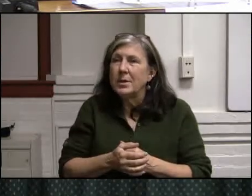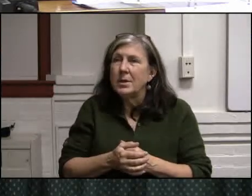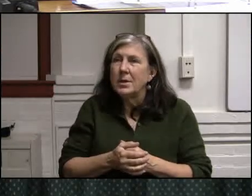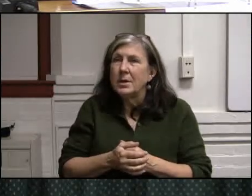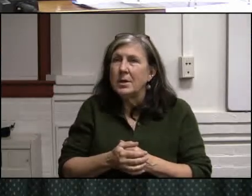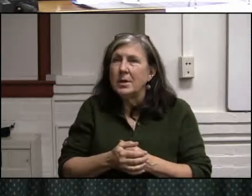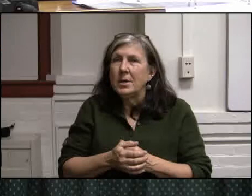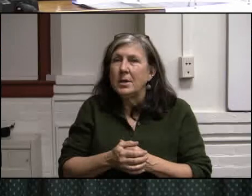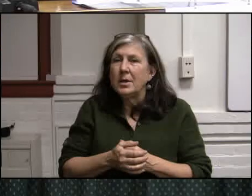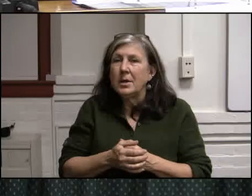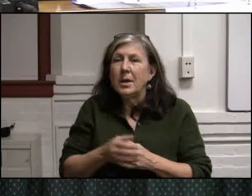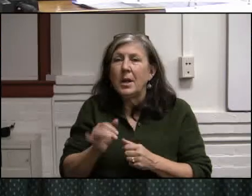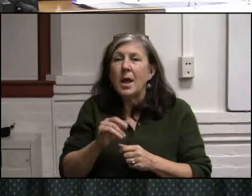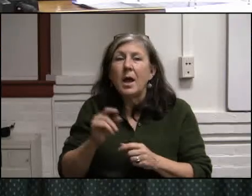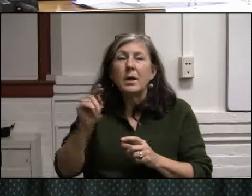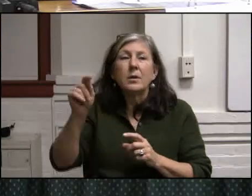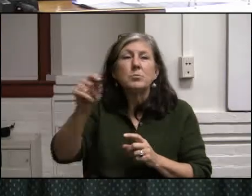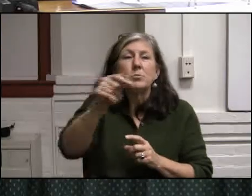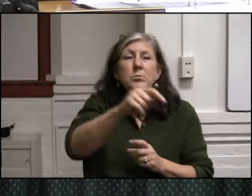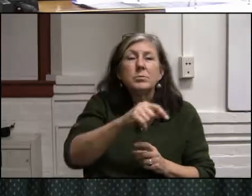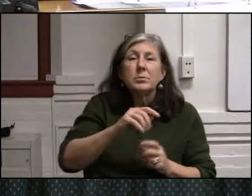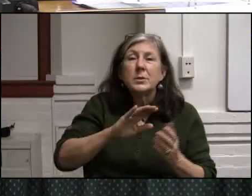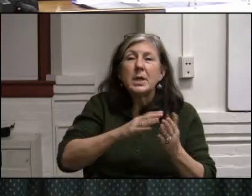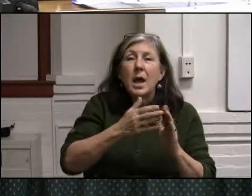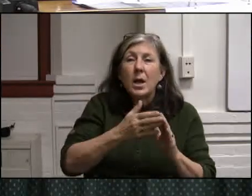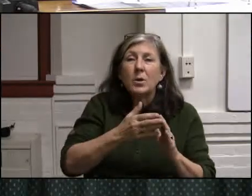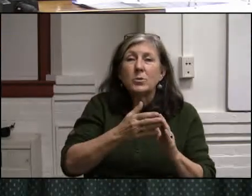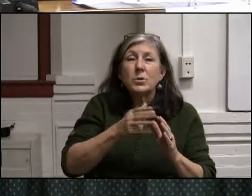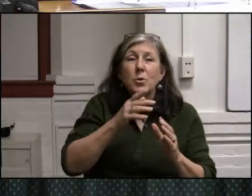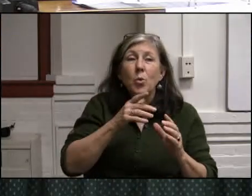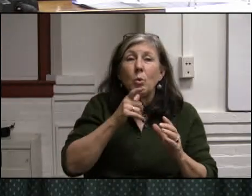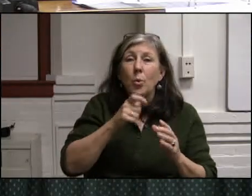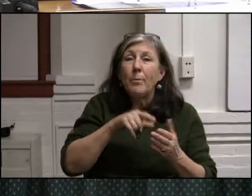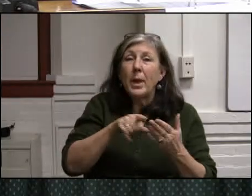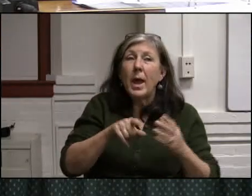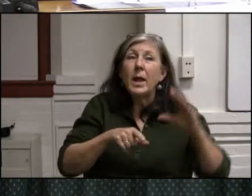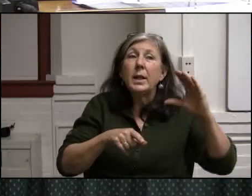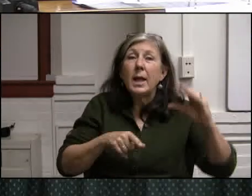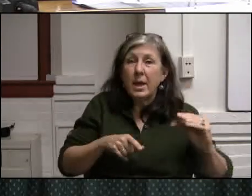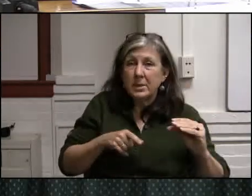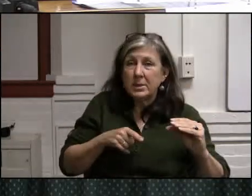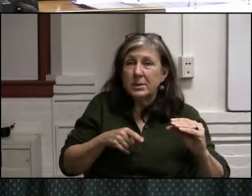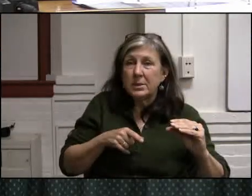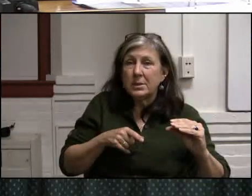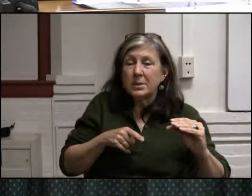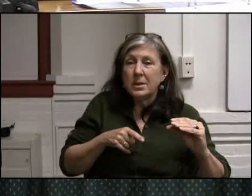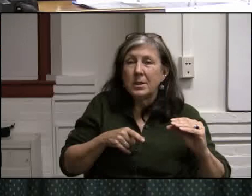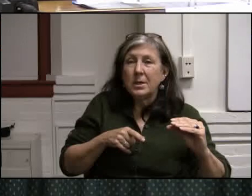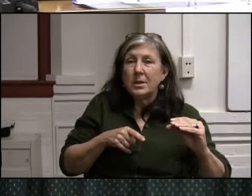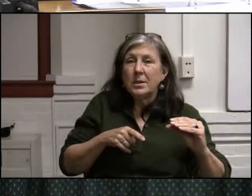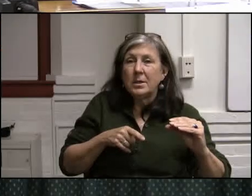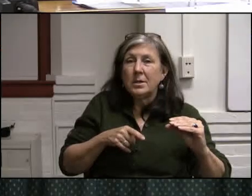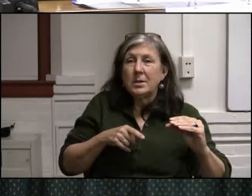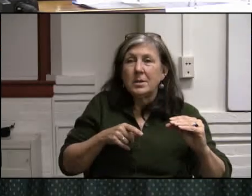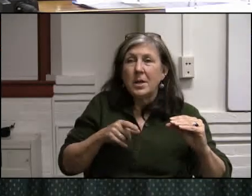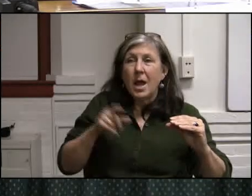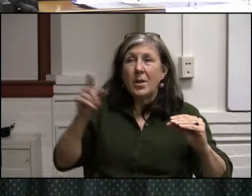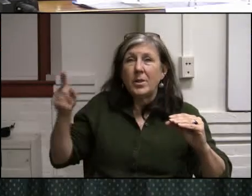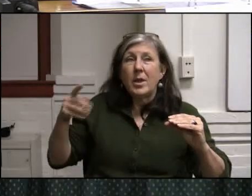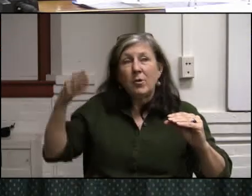that outlying towns who pay significantly less might be the focus of their